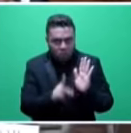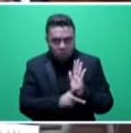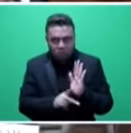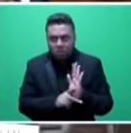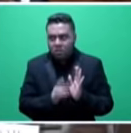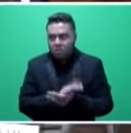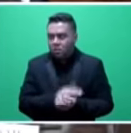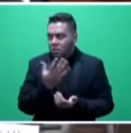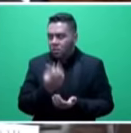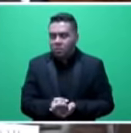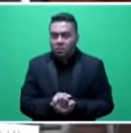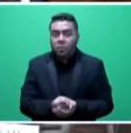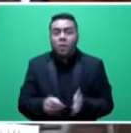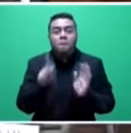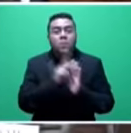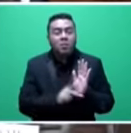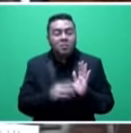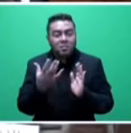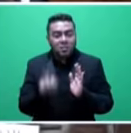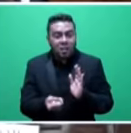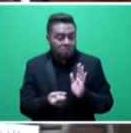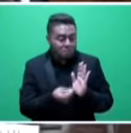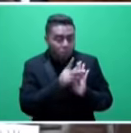dry, policies that have put the people